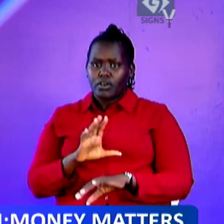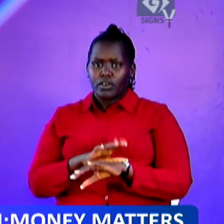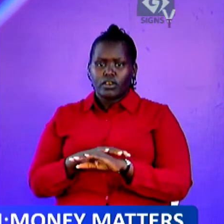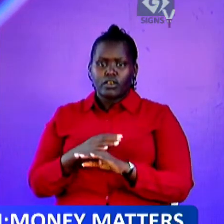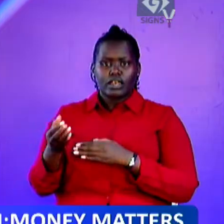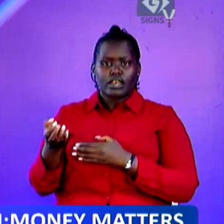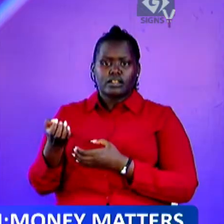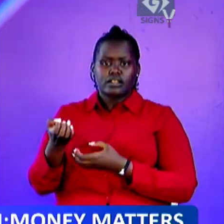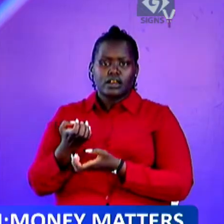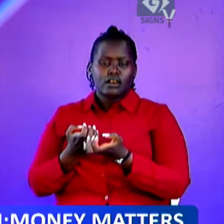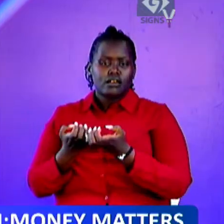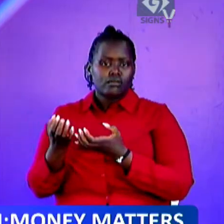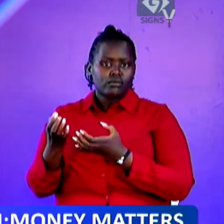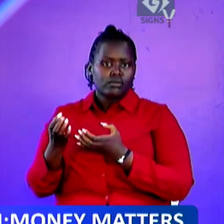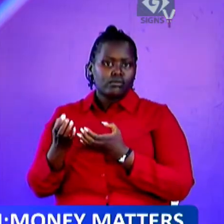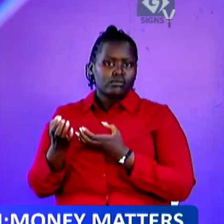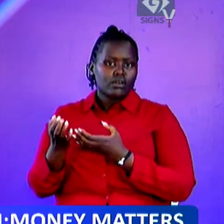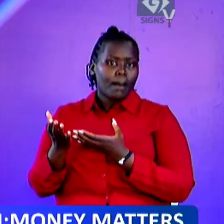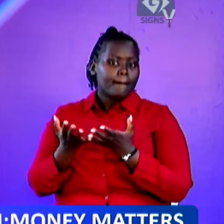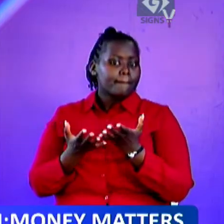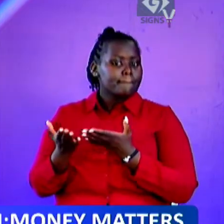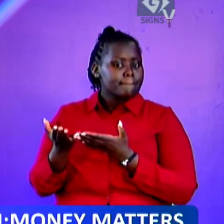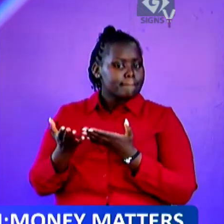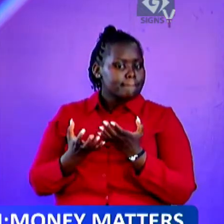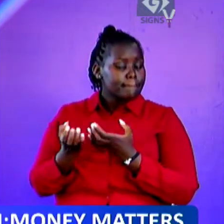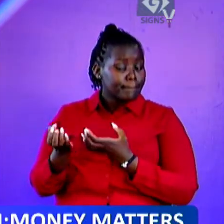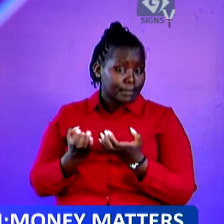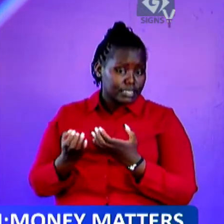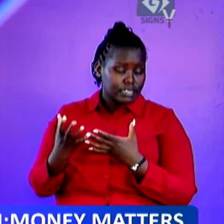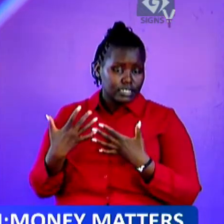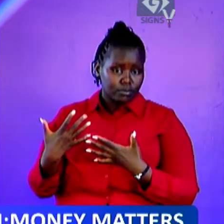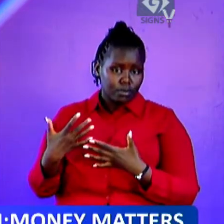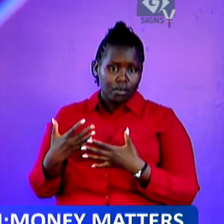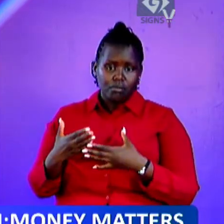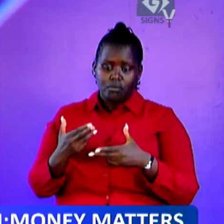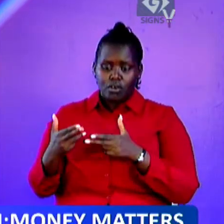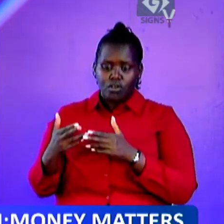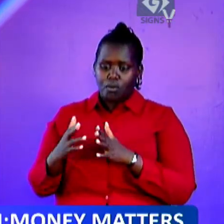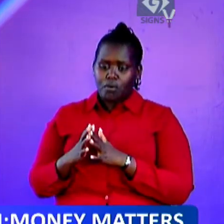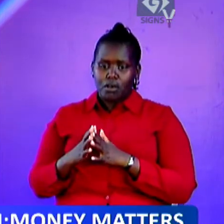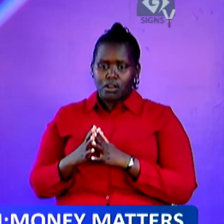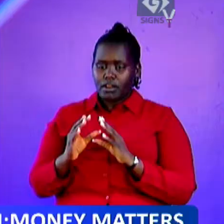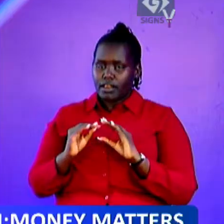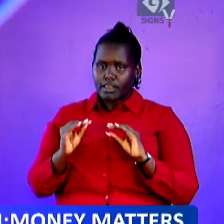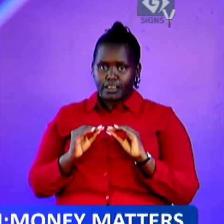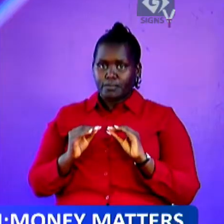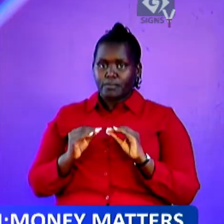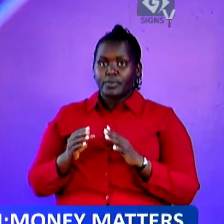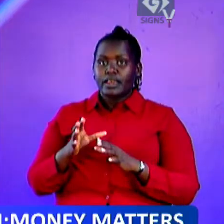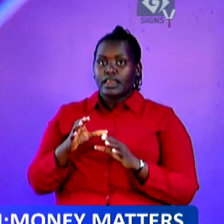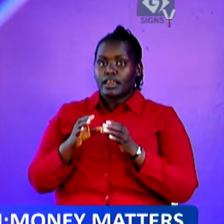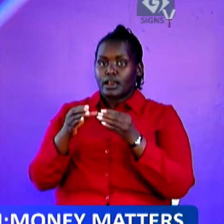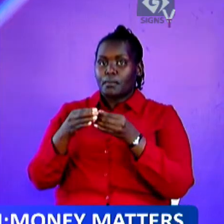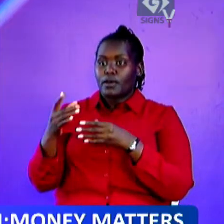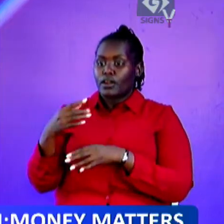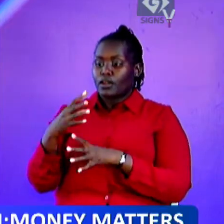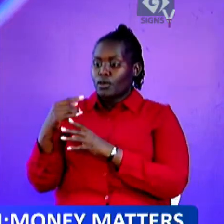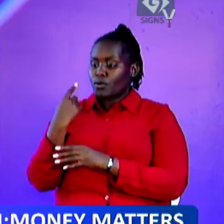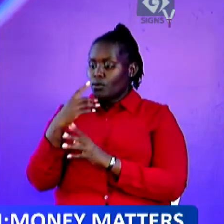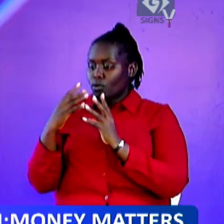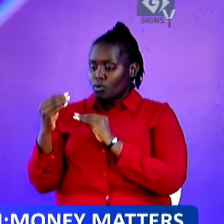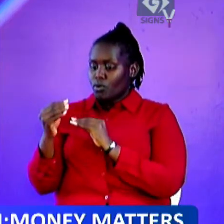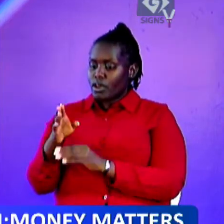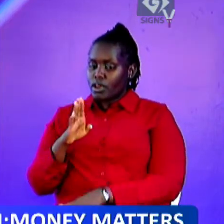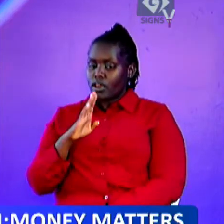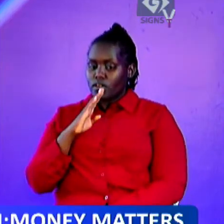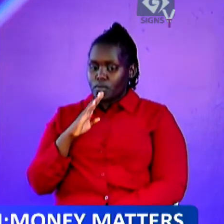not too often, too common. But again, also the companies who go and borrow in the market in the